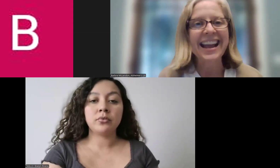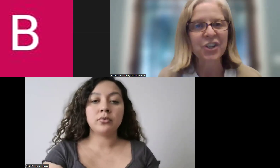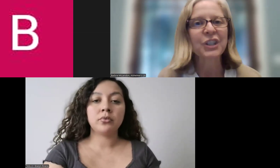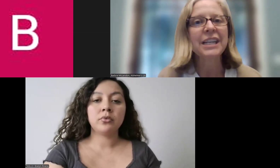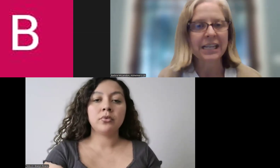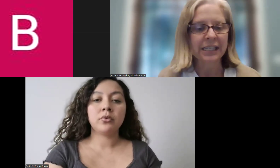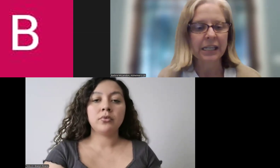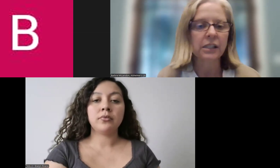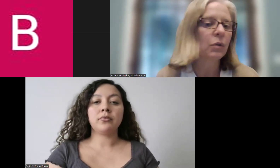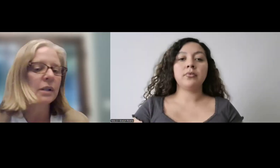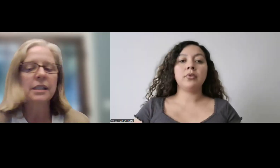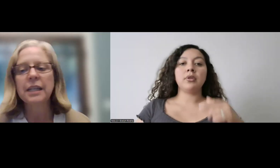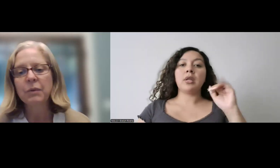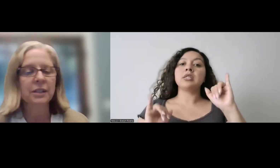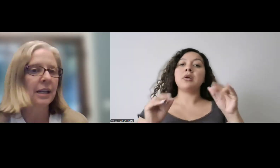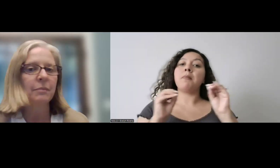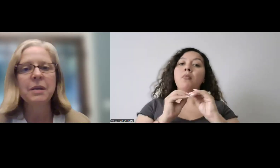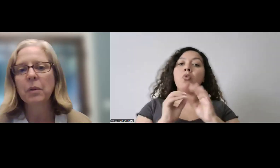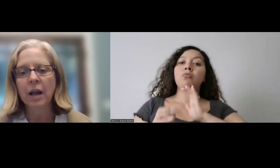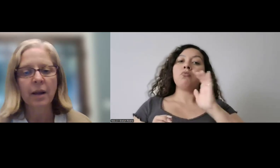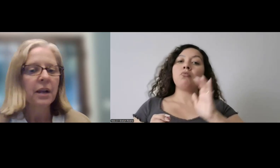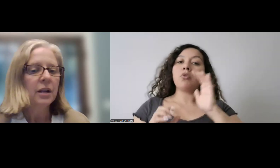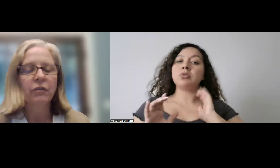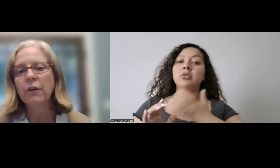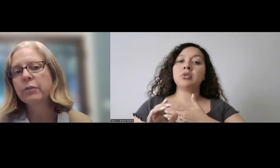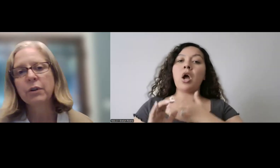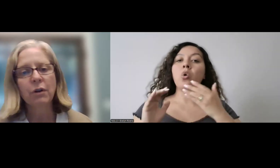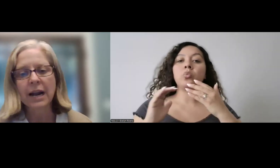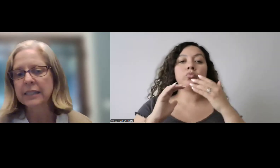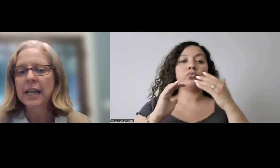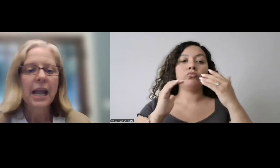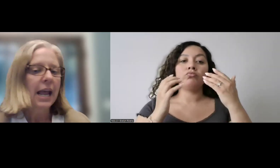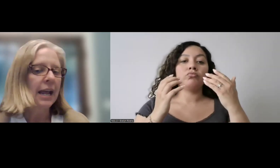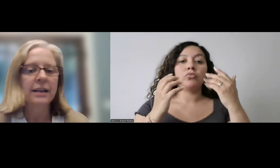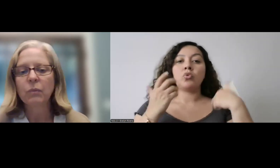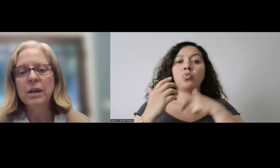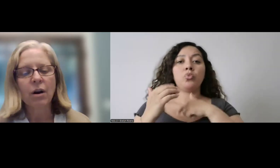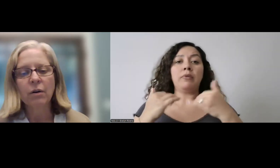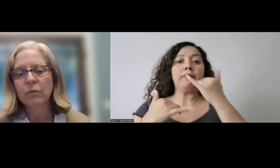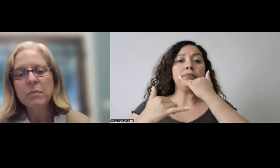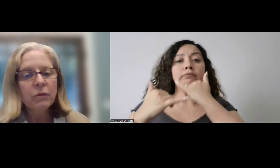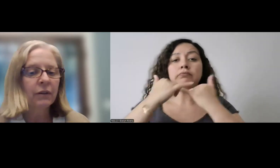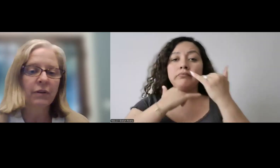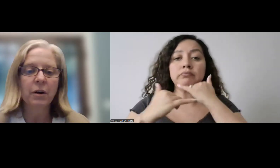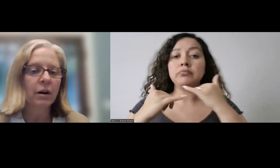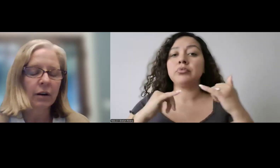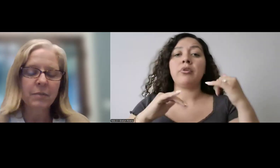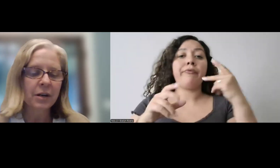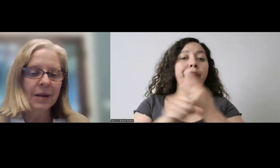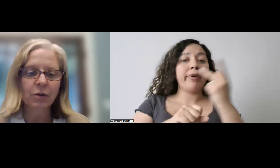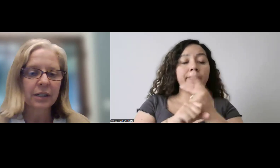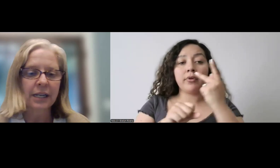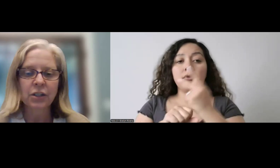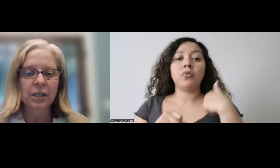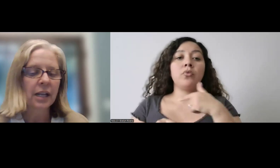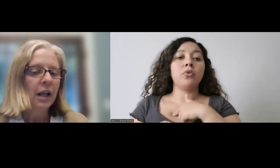than it actually is. And so once again, we are setting people up to fall through the cracks. And we are removing from our